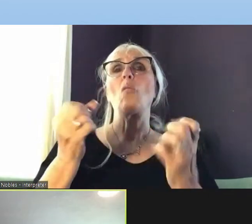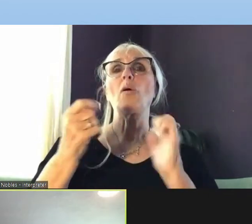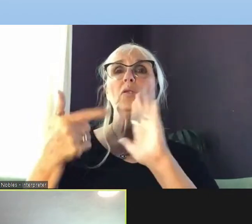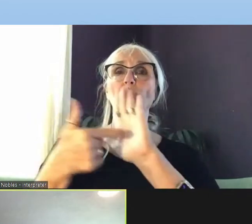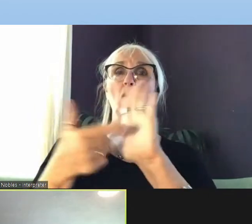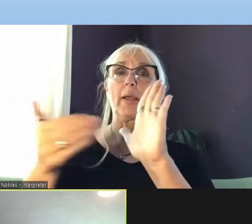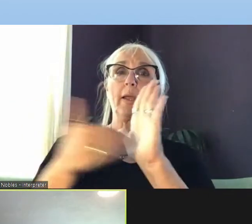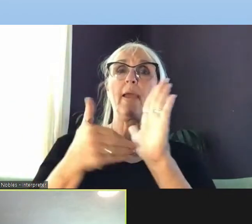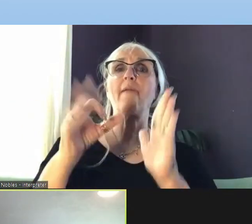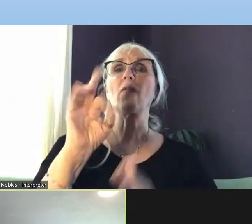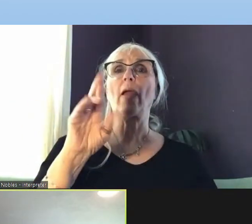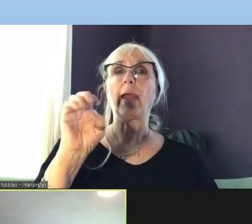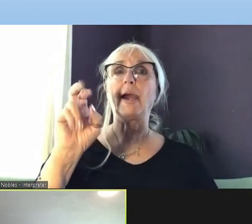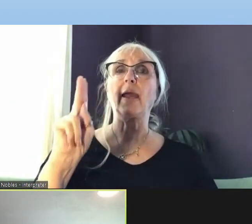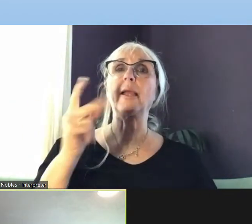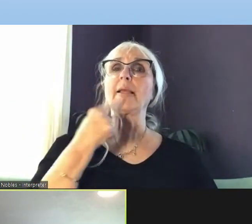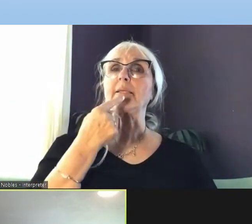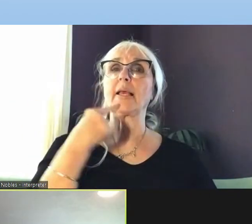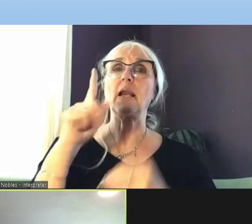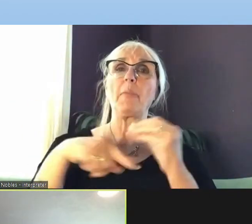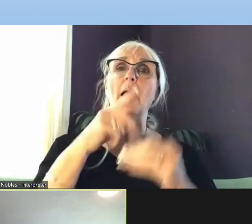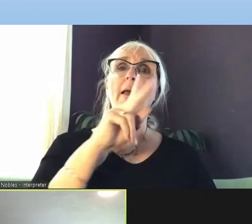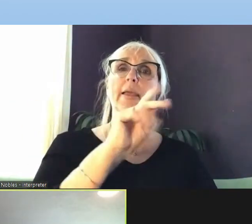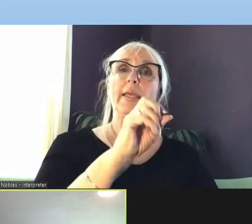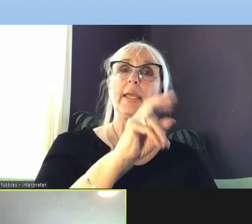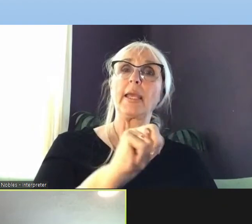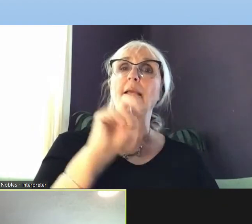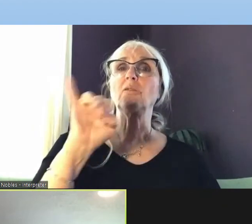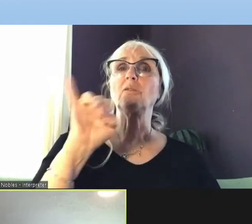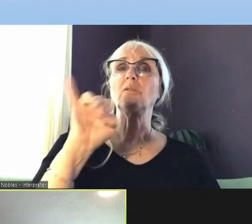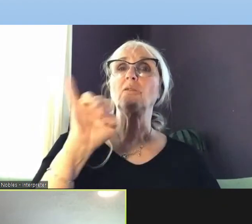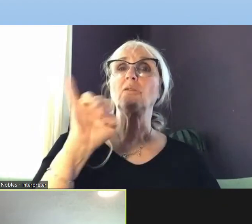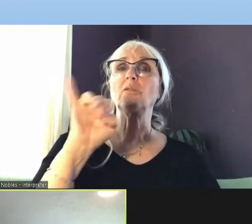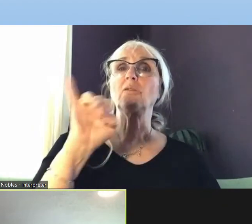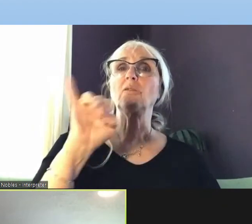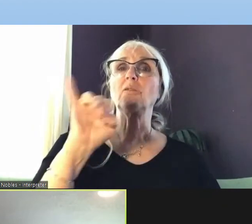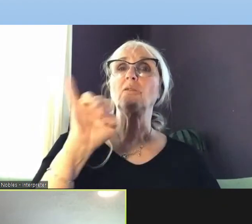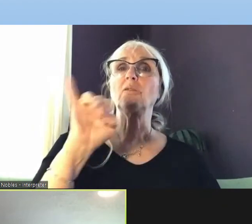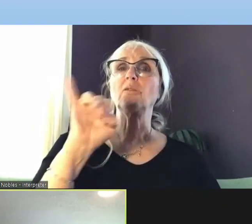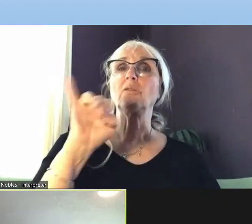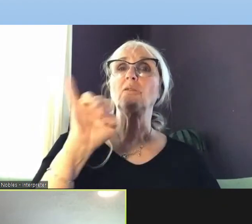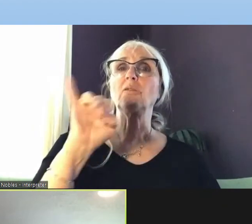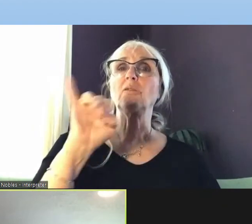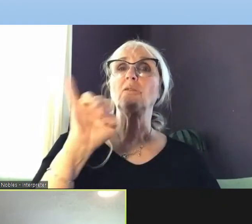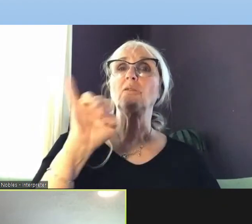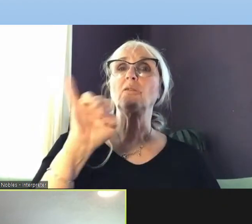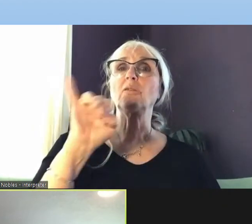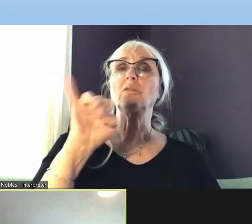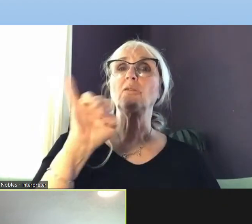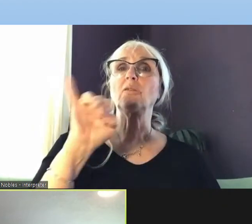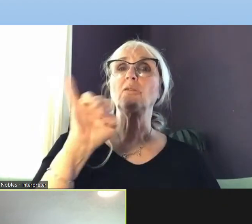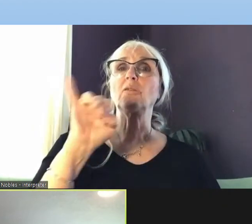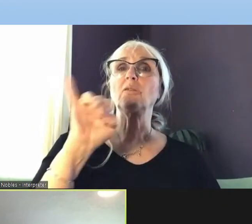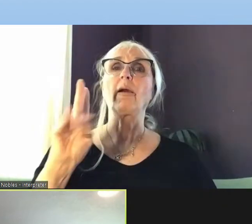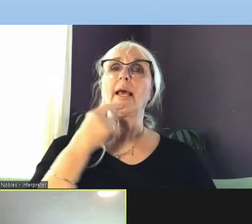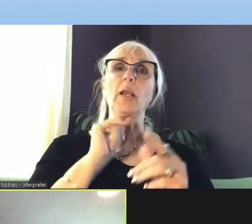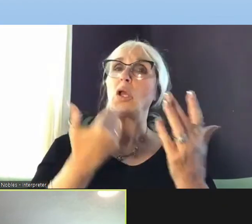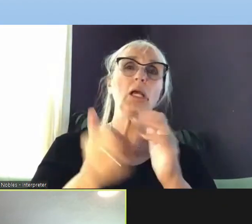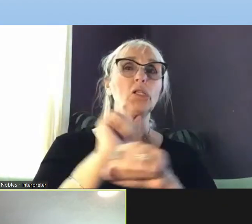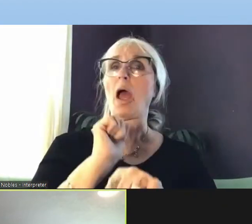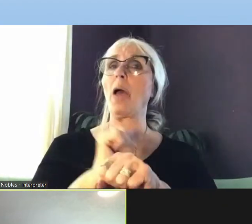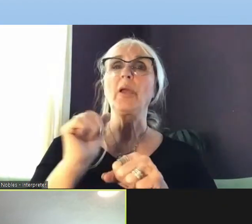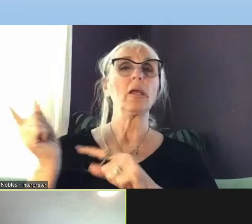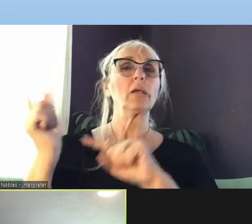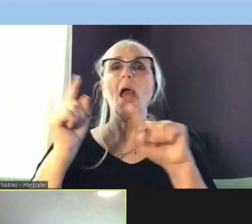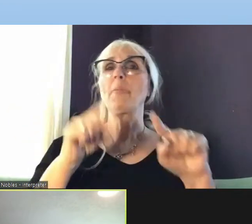Frank had said about the work that Ken and John Strunk have done. They've really done a really good job stepping in and working